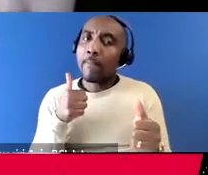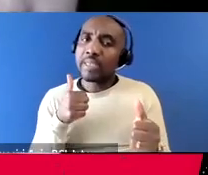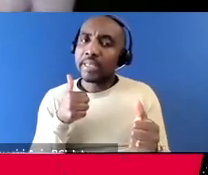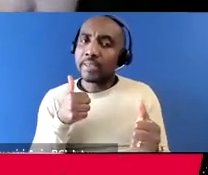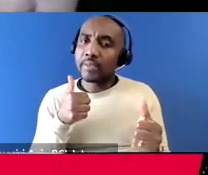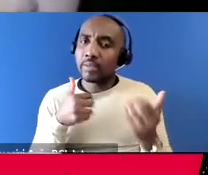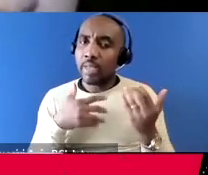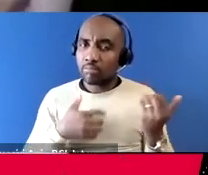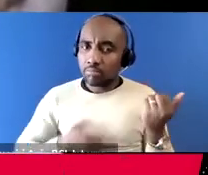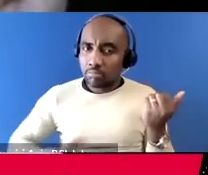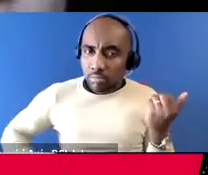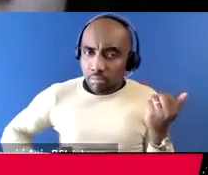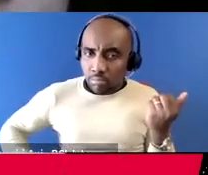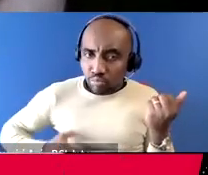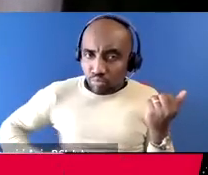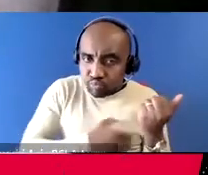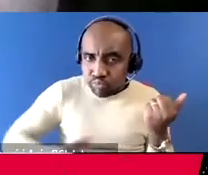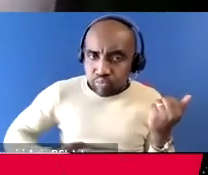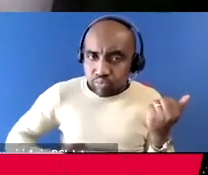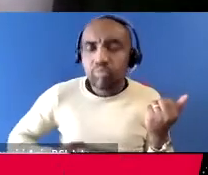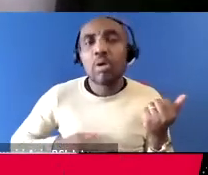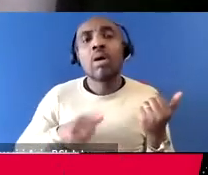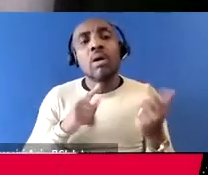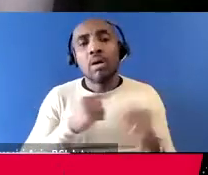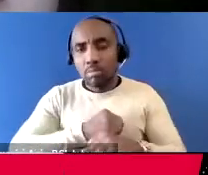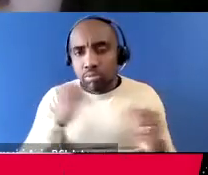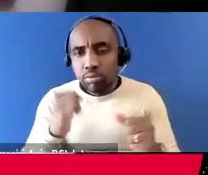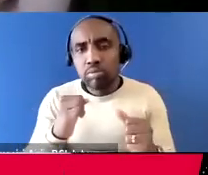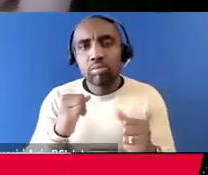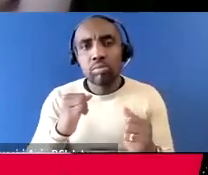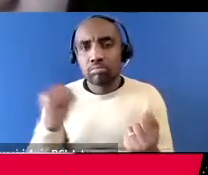accountability. You've all talked about accountability,